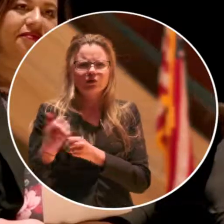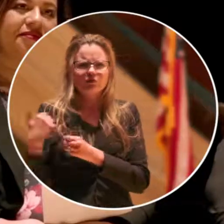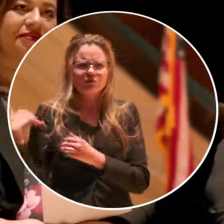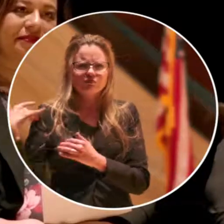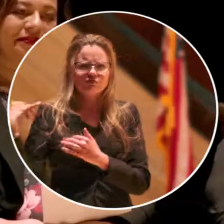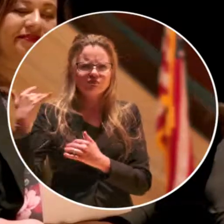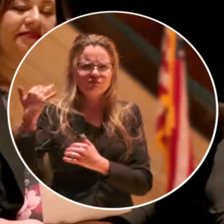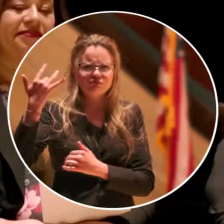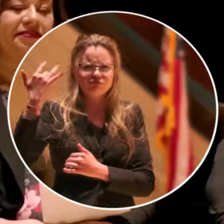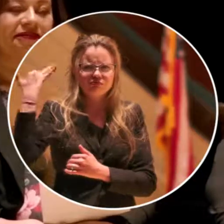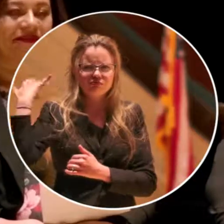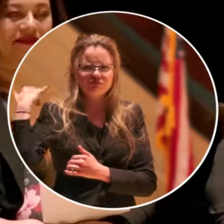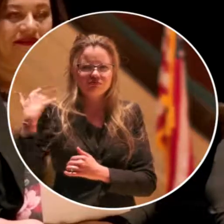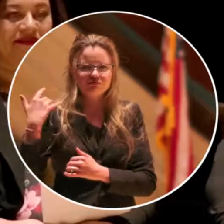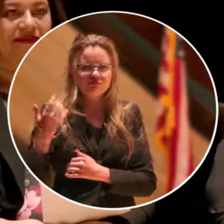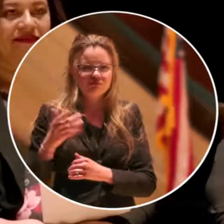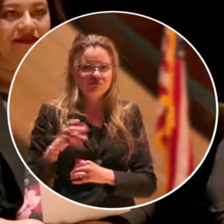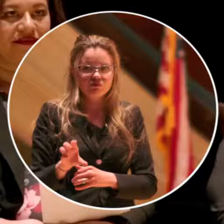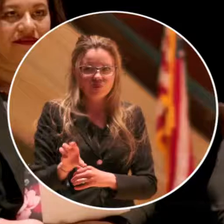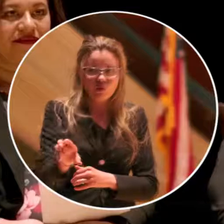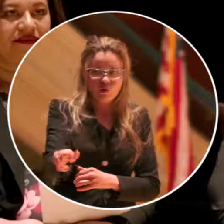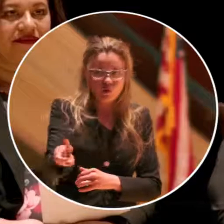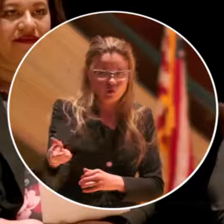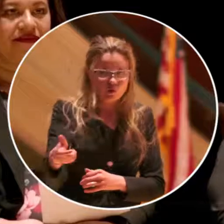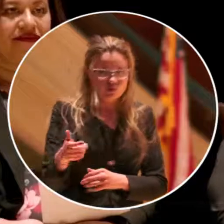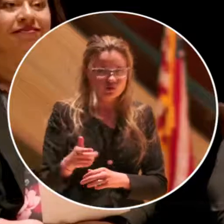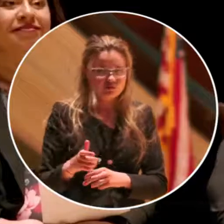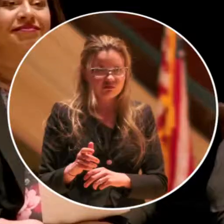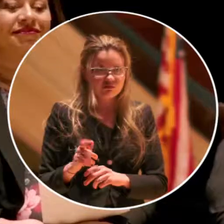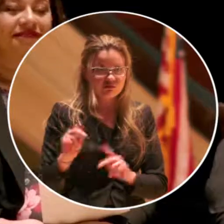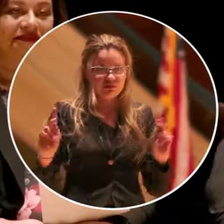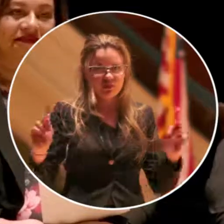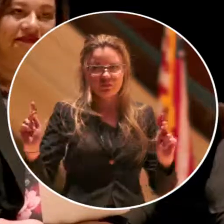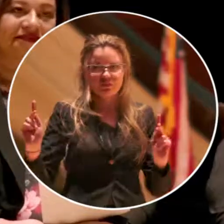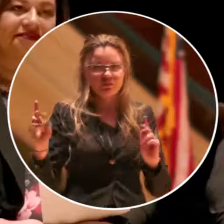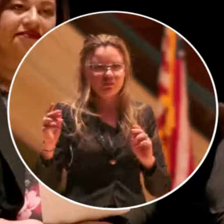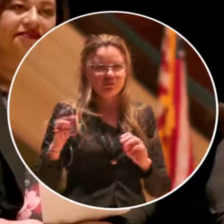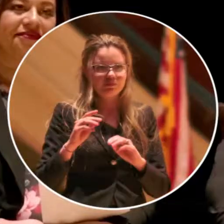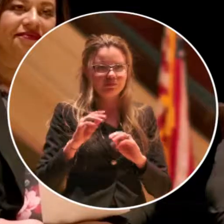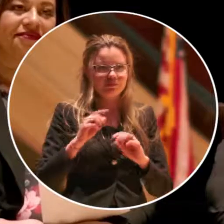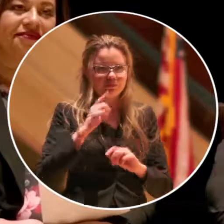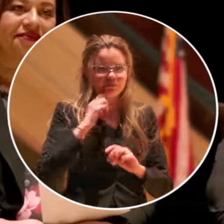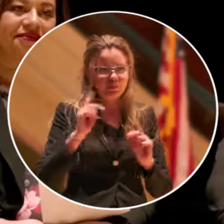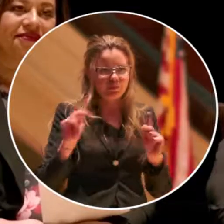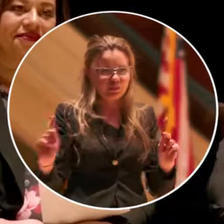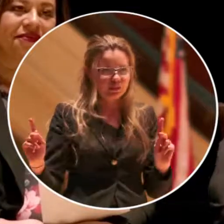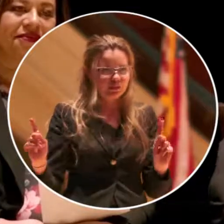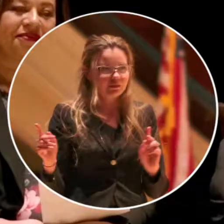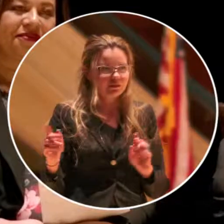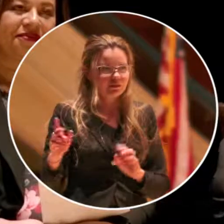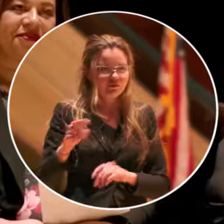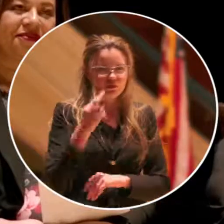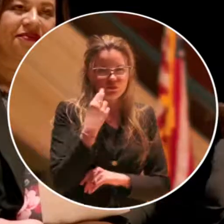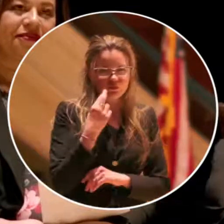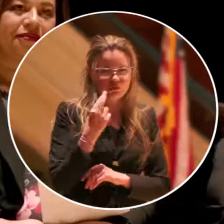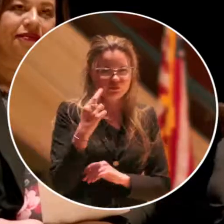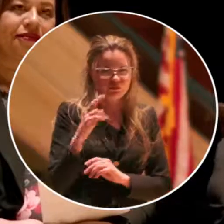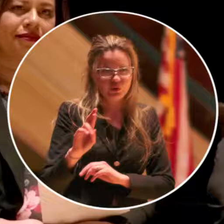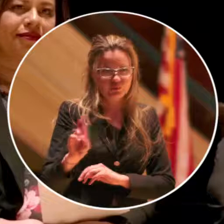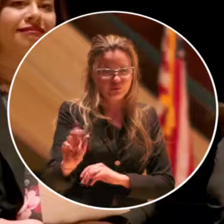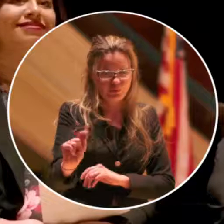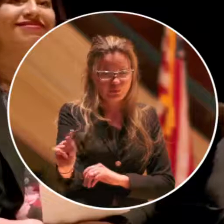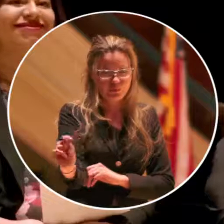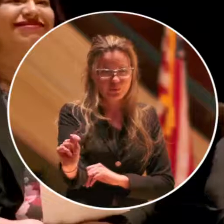touched a public bathroom doorknob without a paper towel. She let library books and anything borrowed sit for